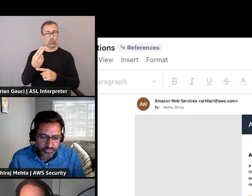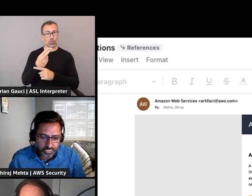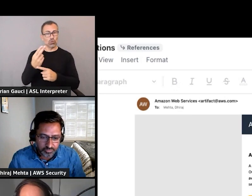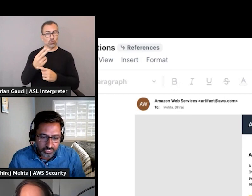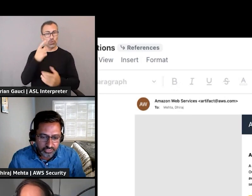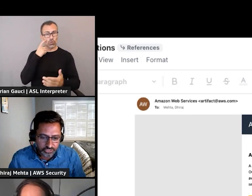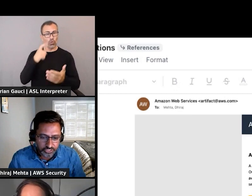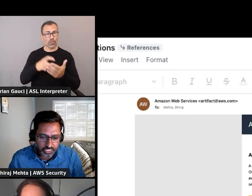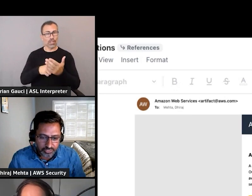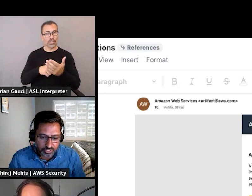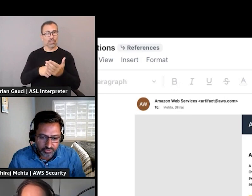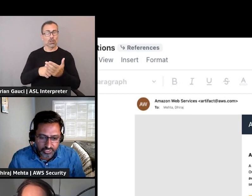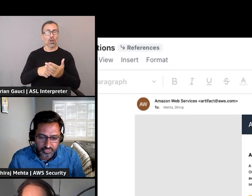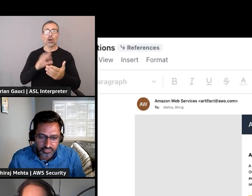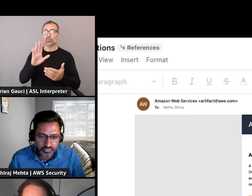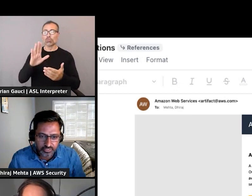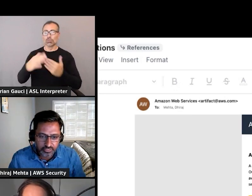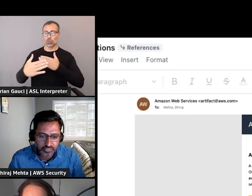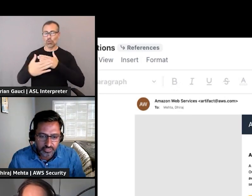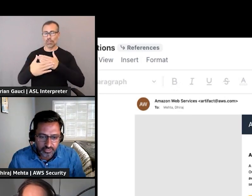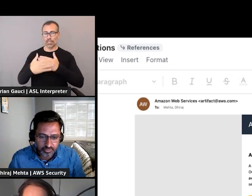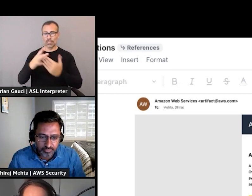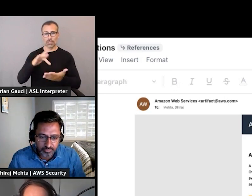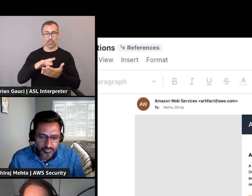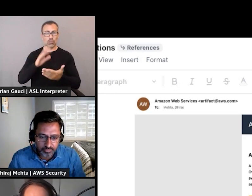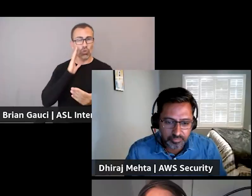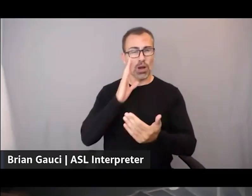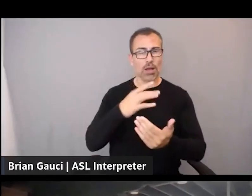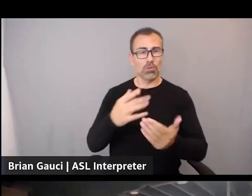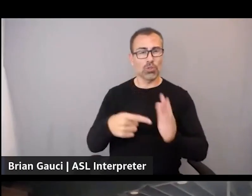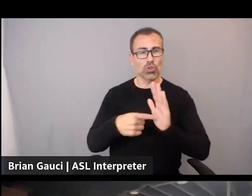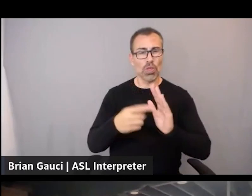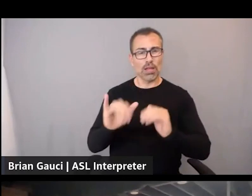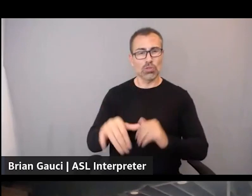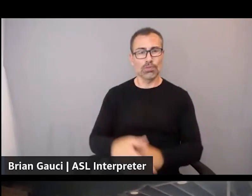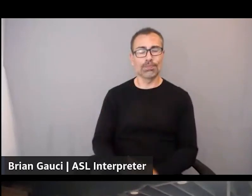not visible. So let me share that real quick. Awesome. Thank you.